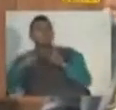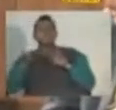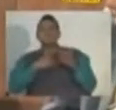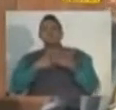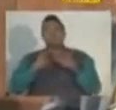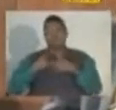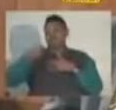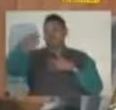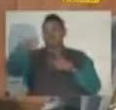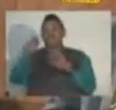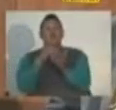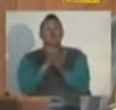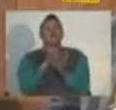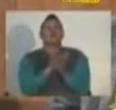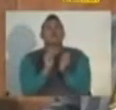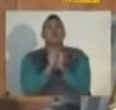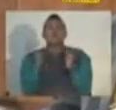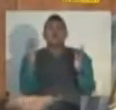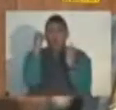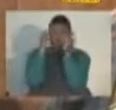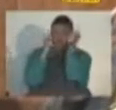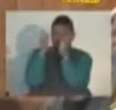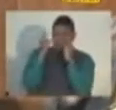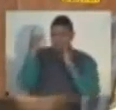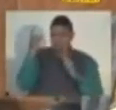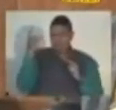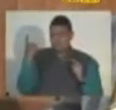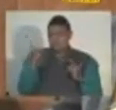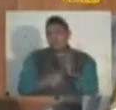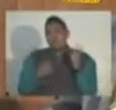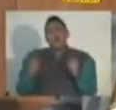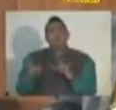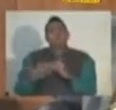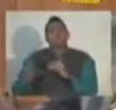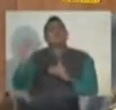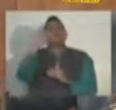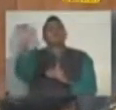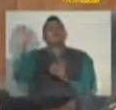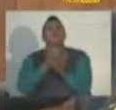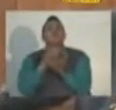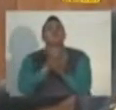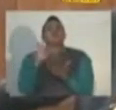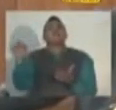placed in a school without consideration for the fees that that school charges.